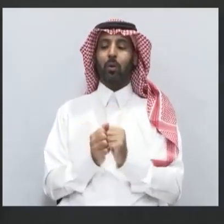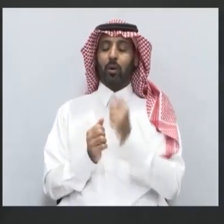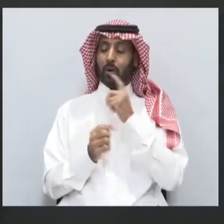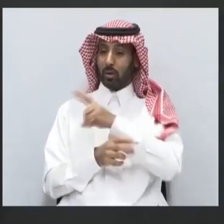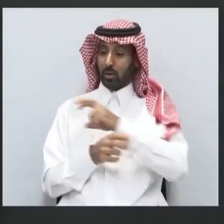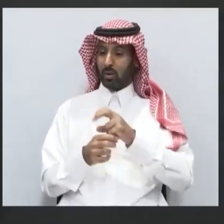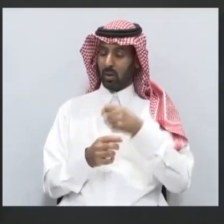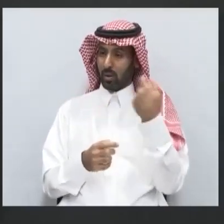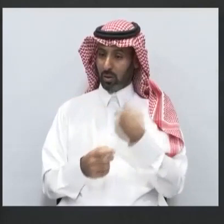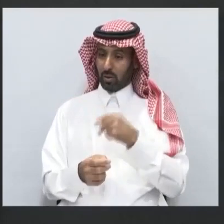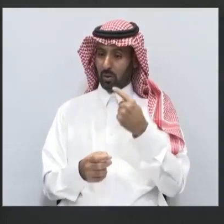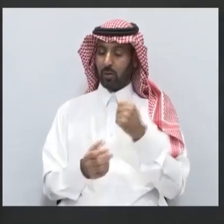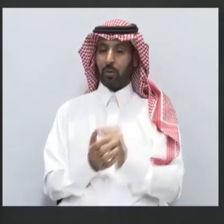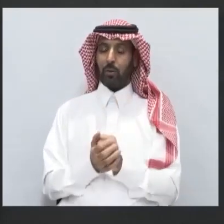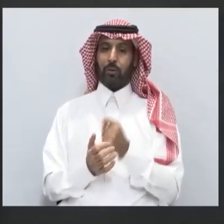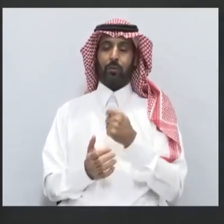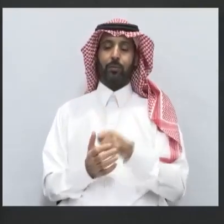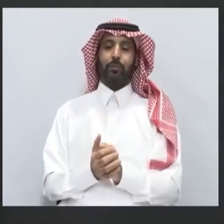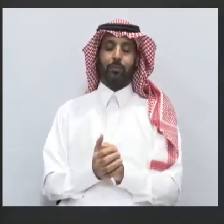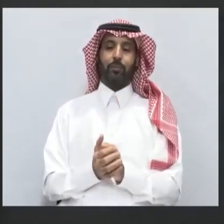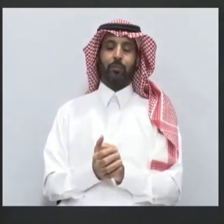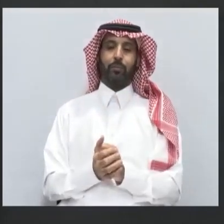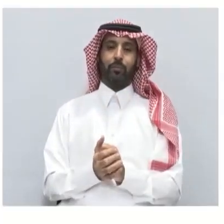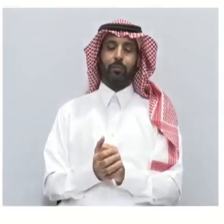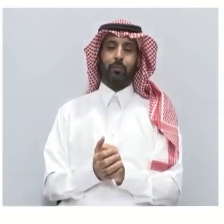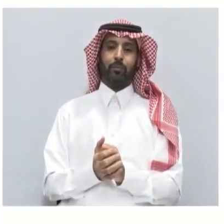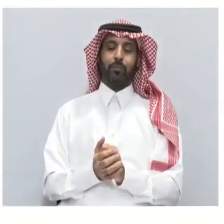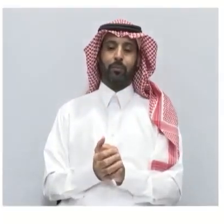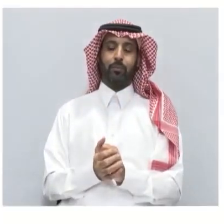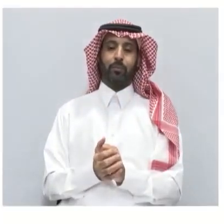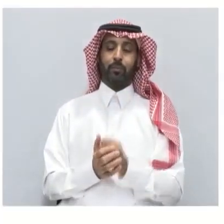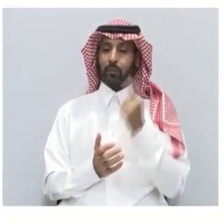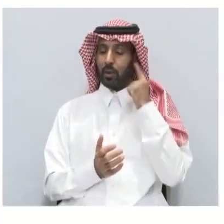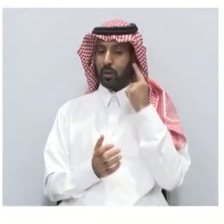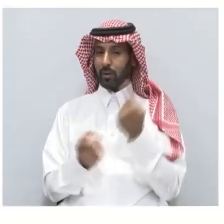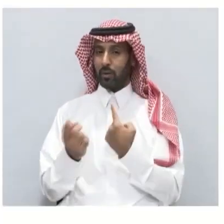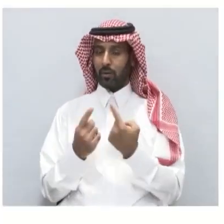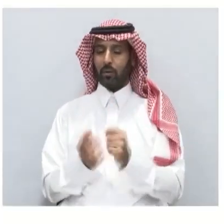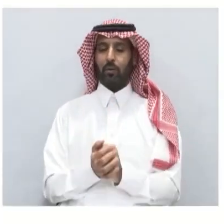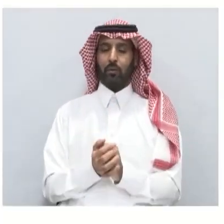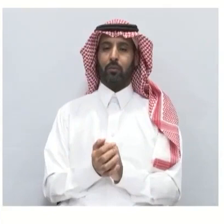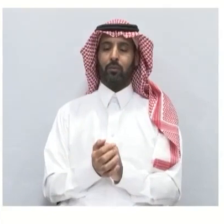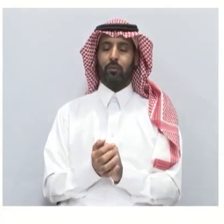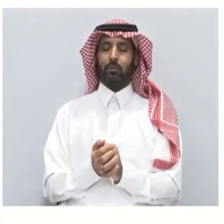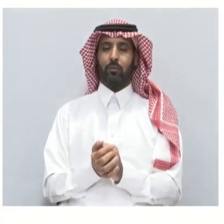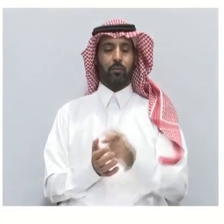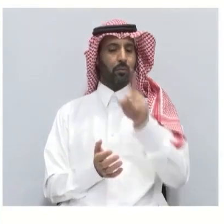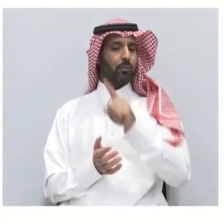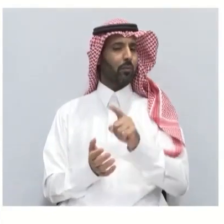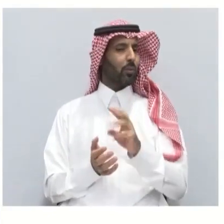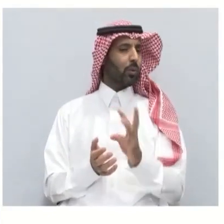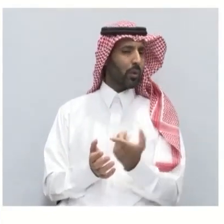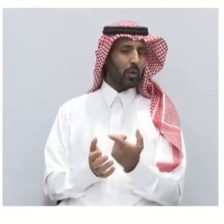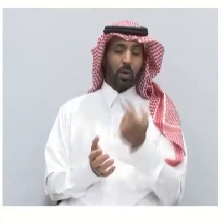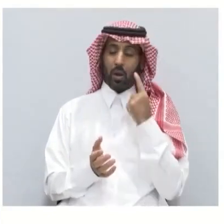and punishment. So this is today's lesson, listen and discuss. Here's a warm-up question. What kind